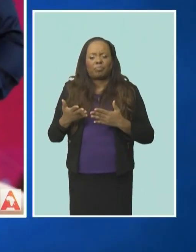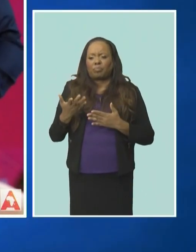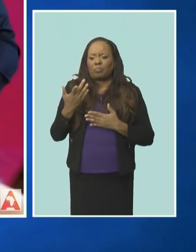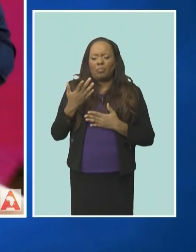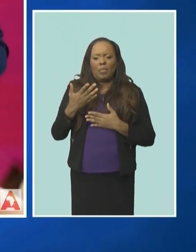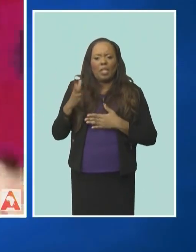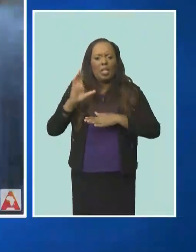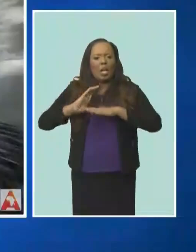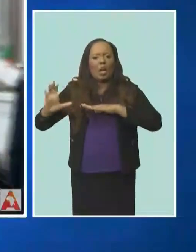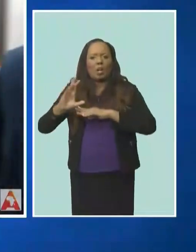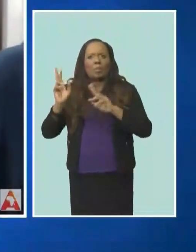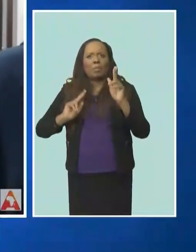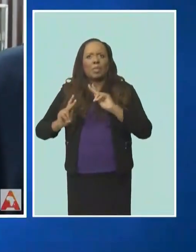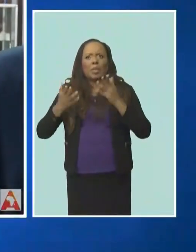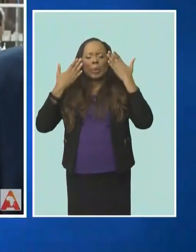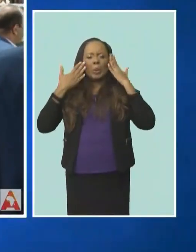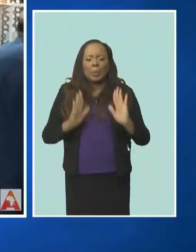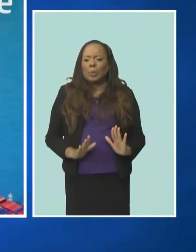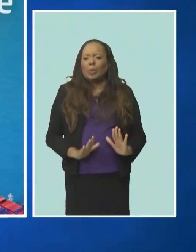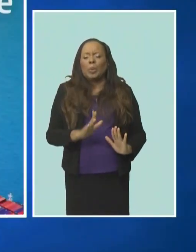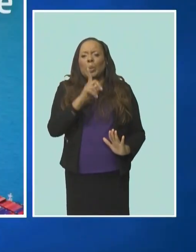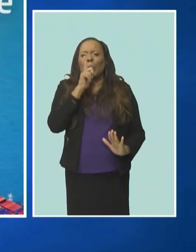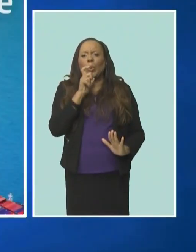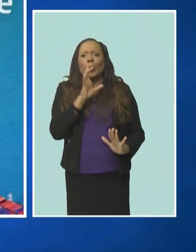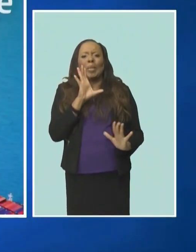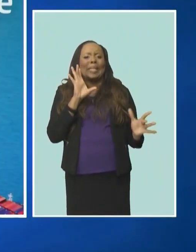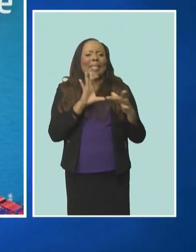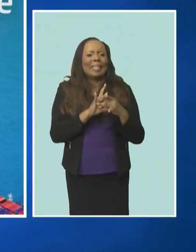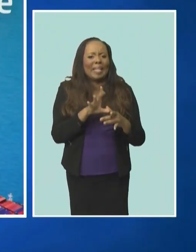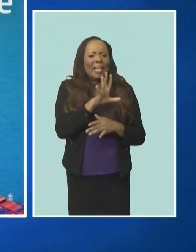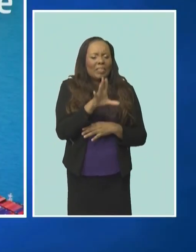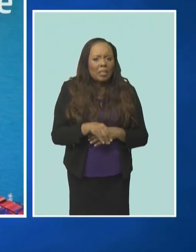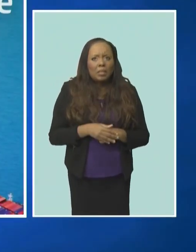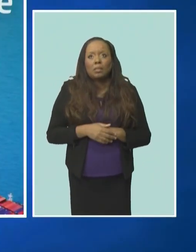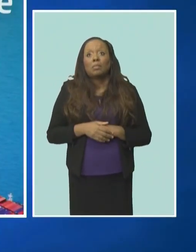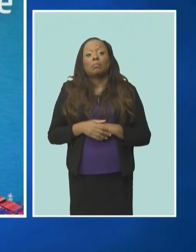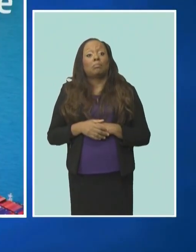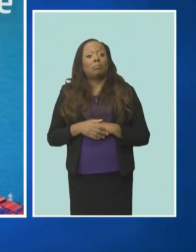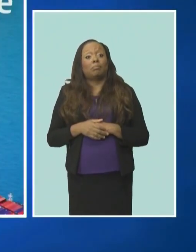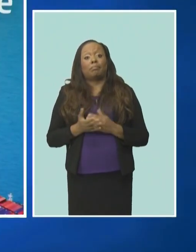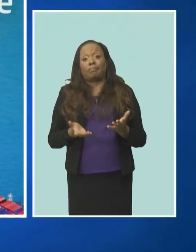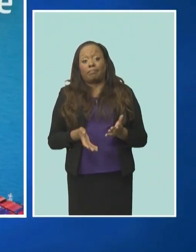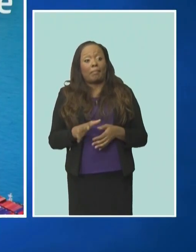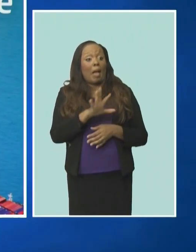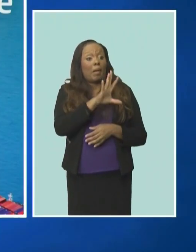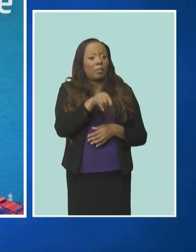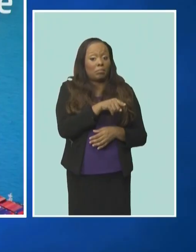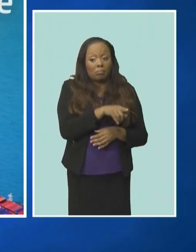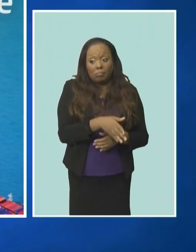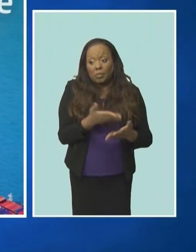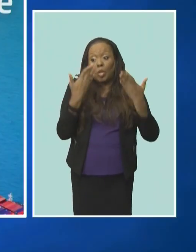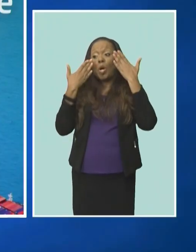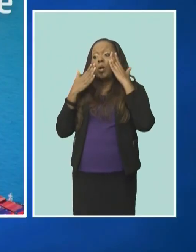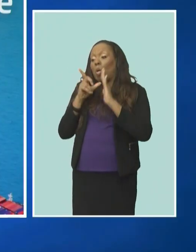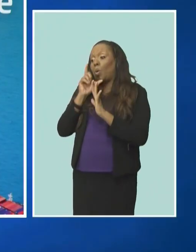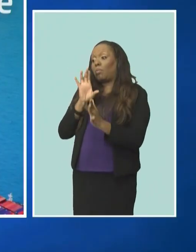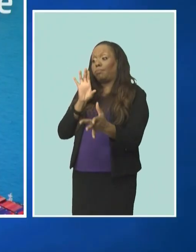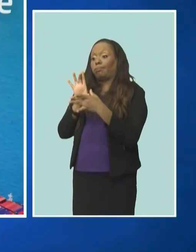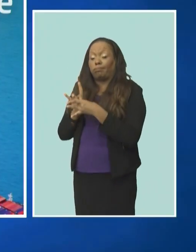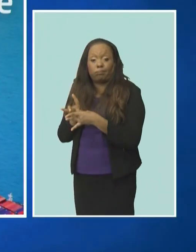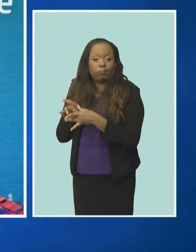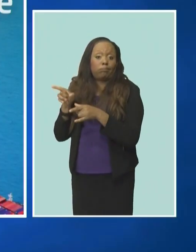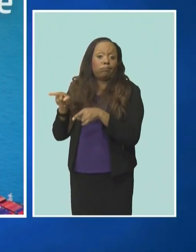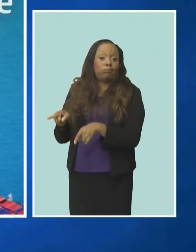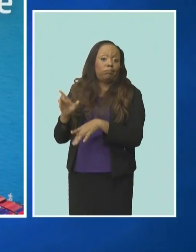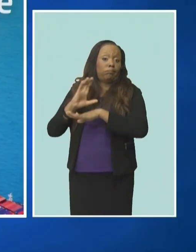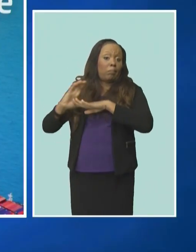Africa are. Similarly, the creatives on the continent might not know who their counterparts